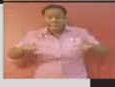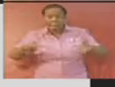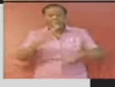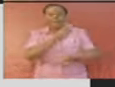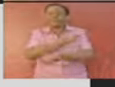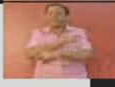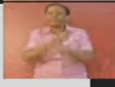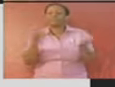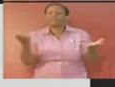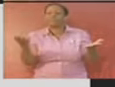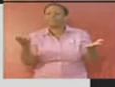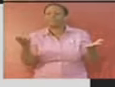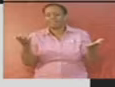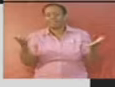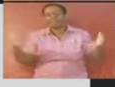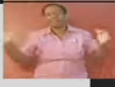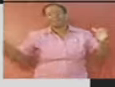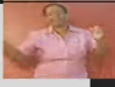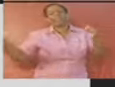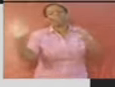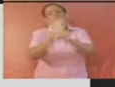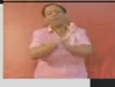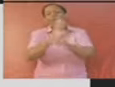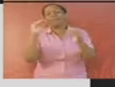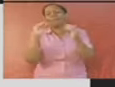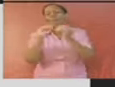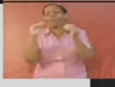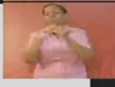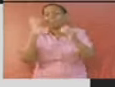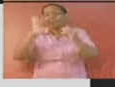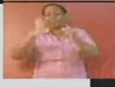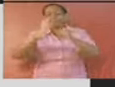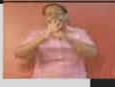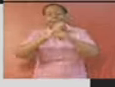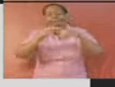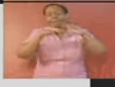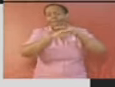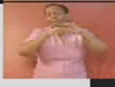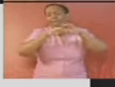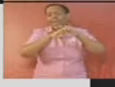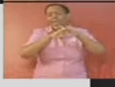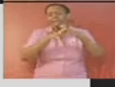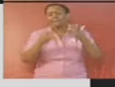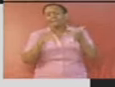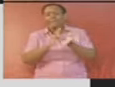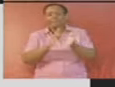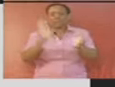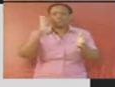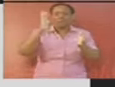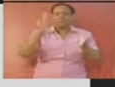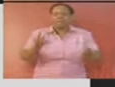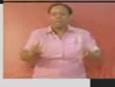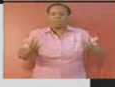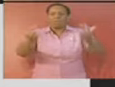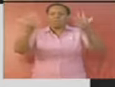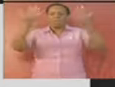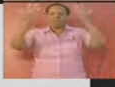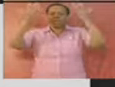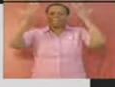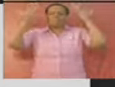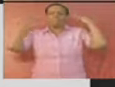more occupied. Our healthcare workers don't get the rest that they deserve, just like